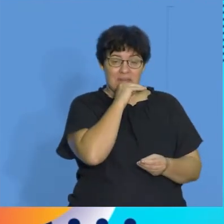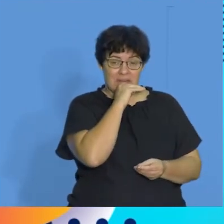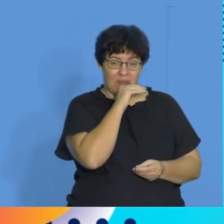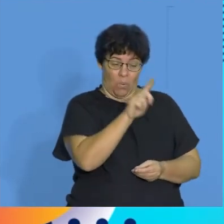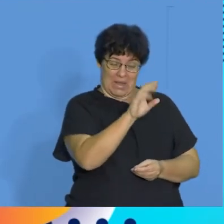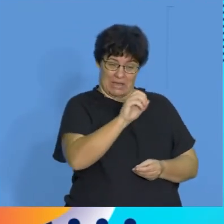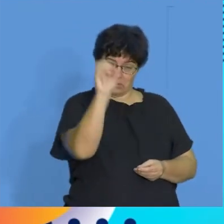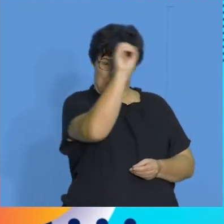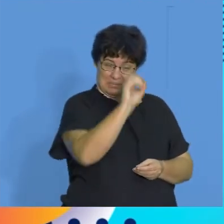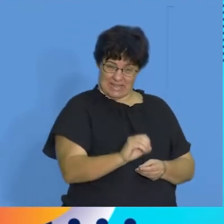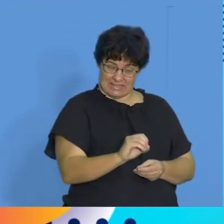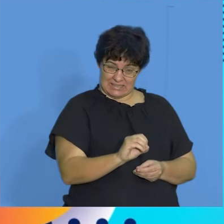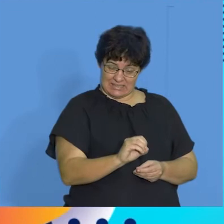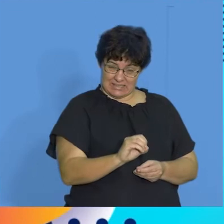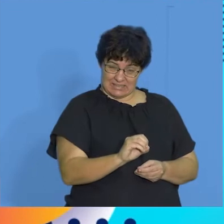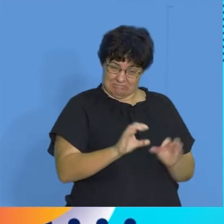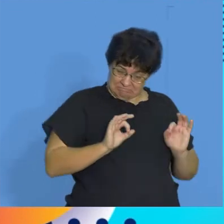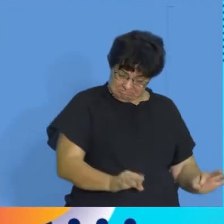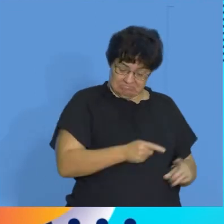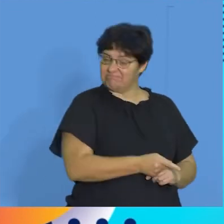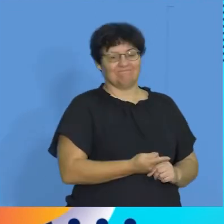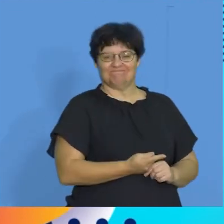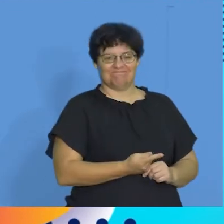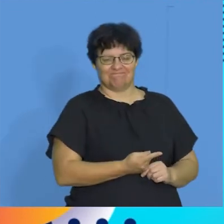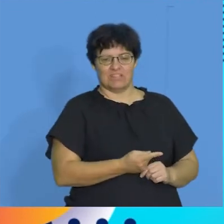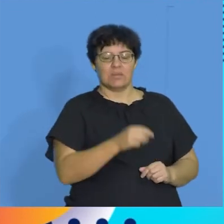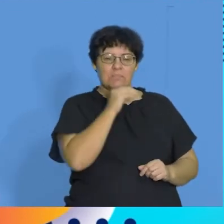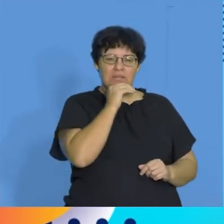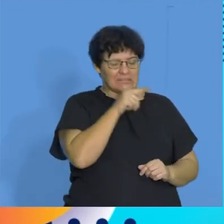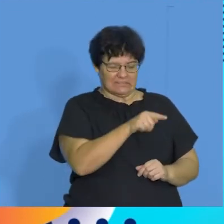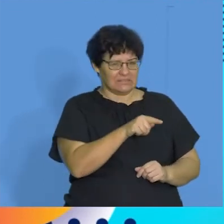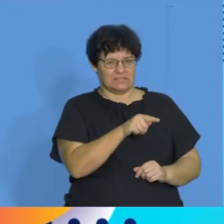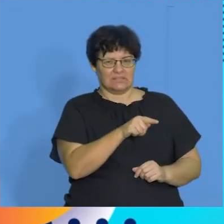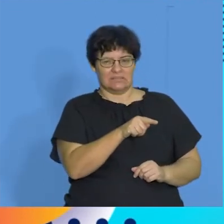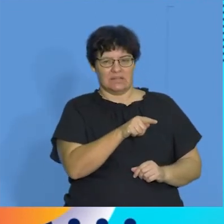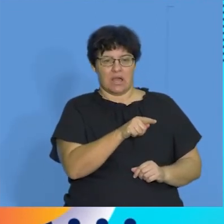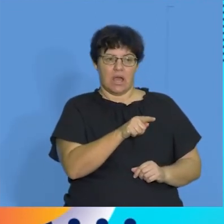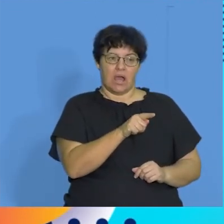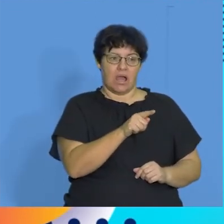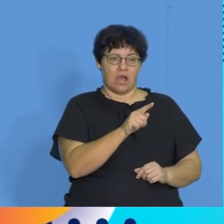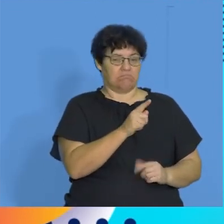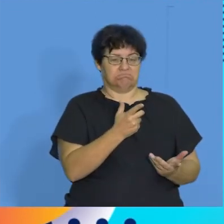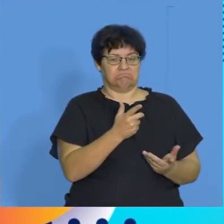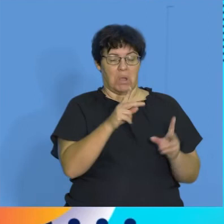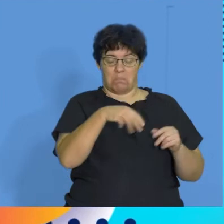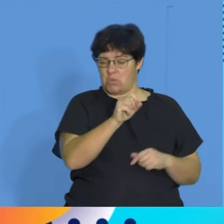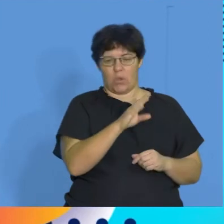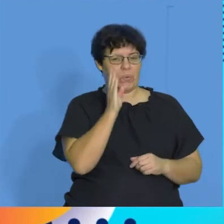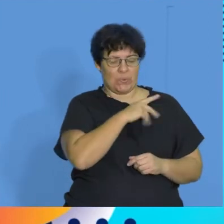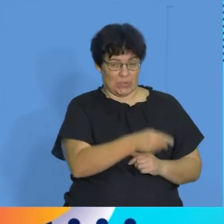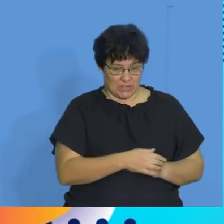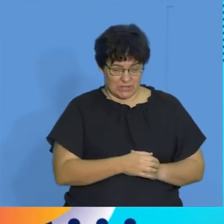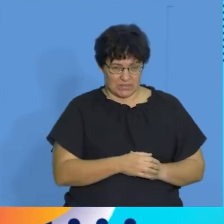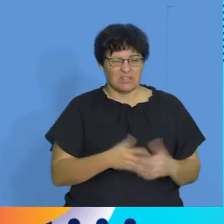main, substance. As a result, we'll say that this substance is impure. This could be, in the context or in the example of mineral